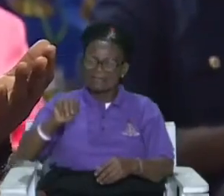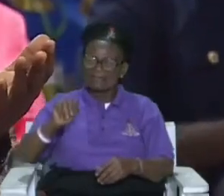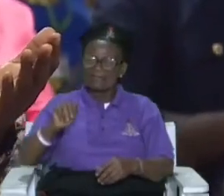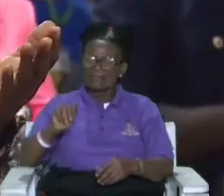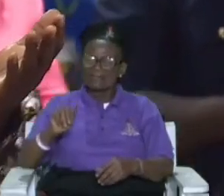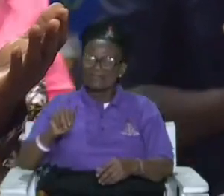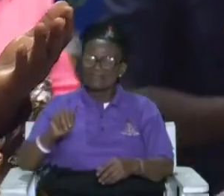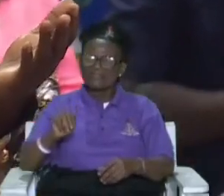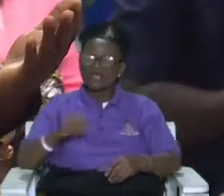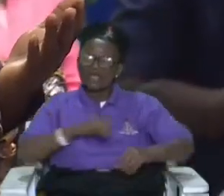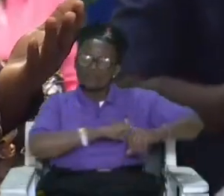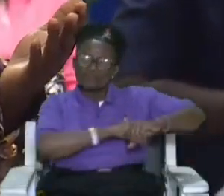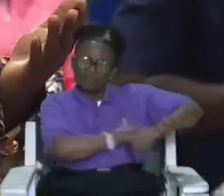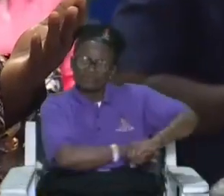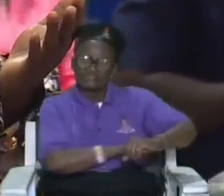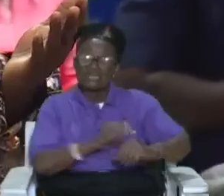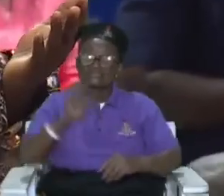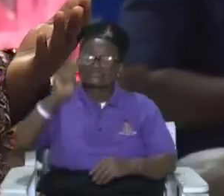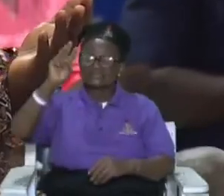Protect them.